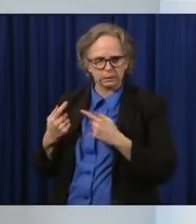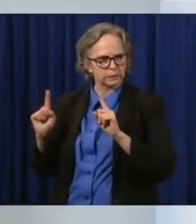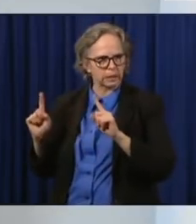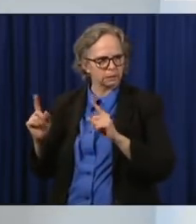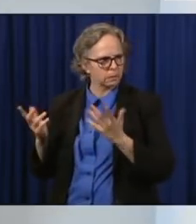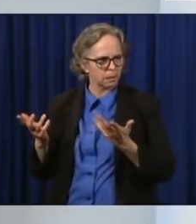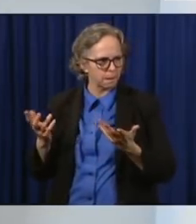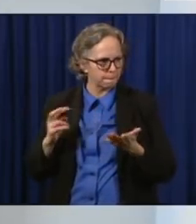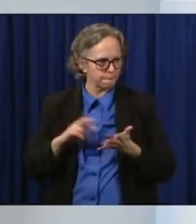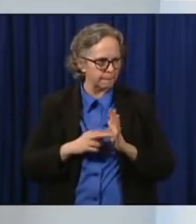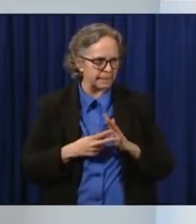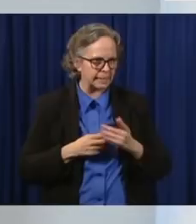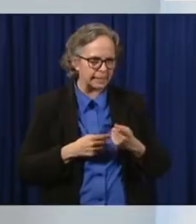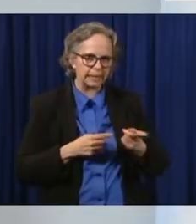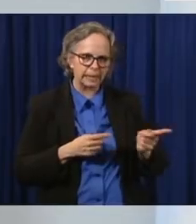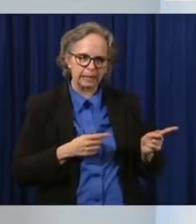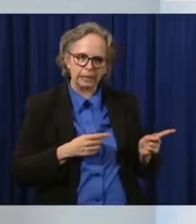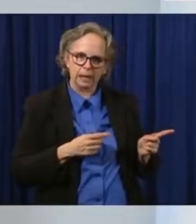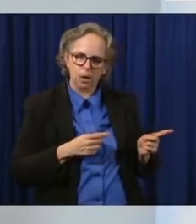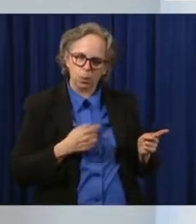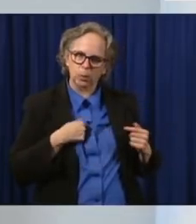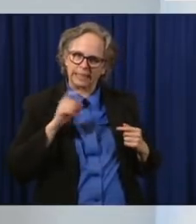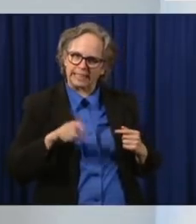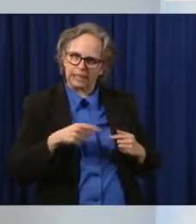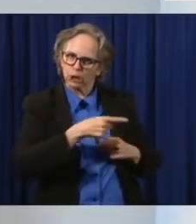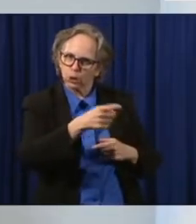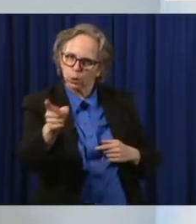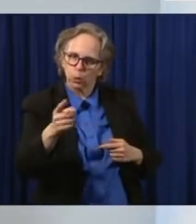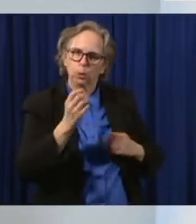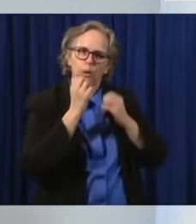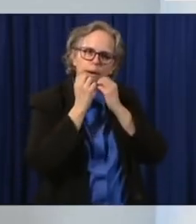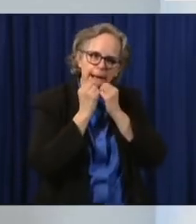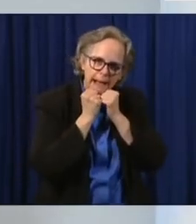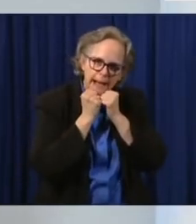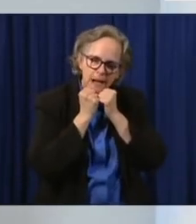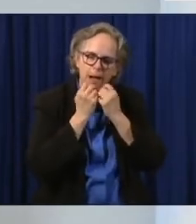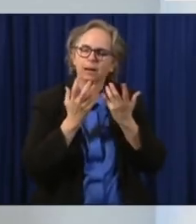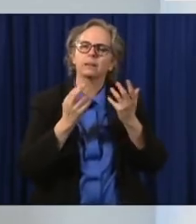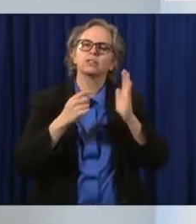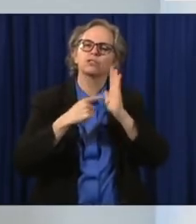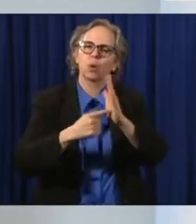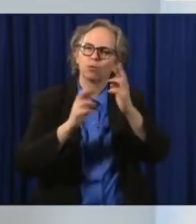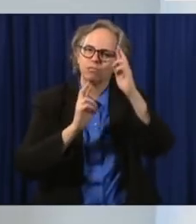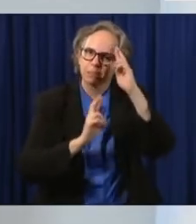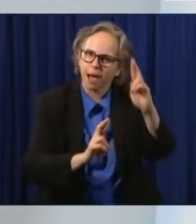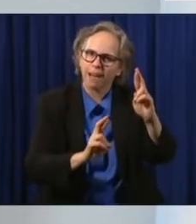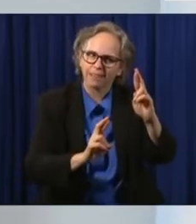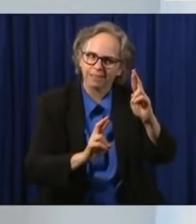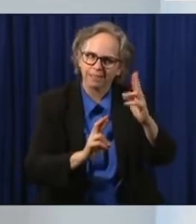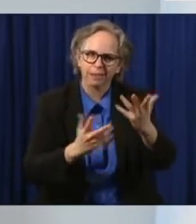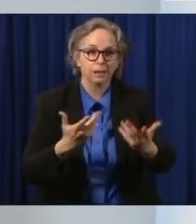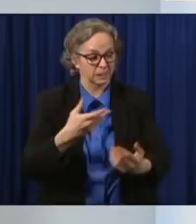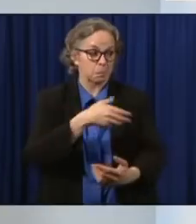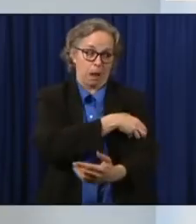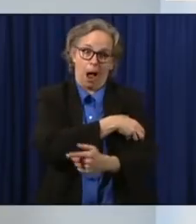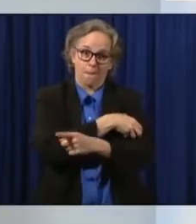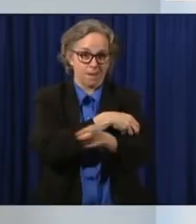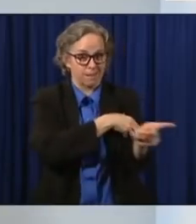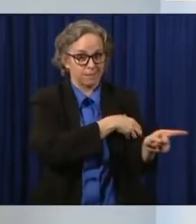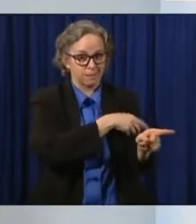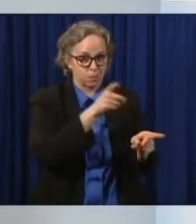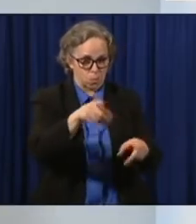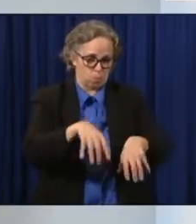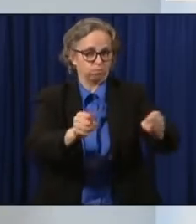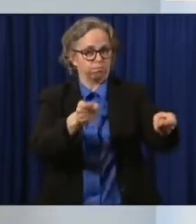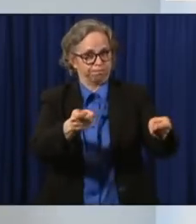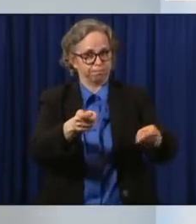simply cares and respects each other. And as we stand here today, that's our collective